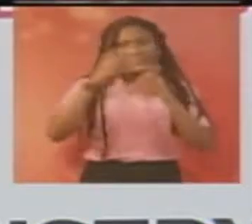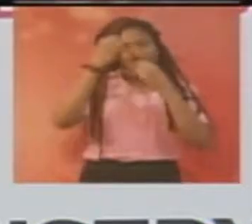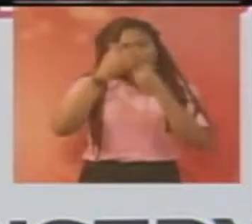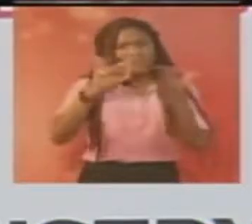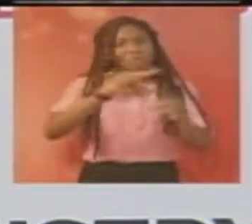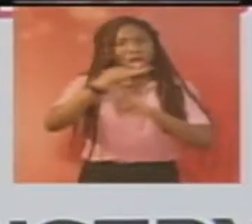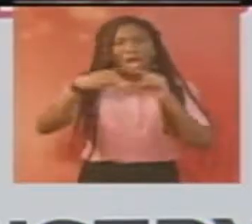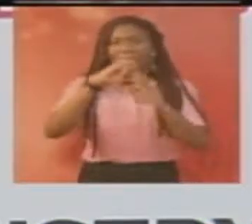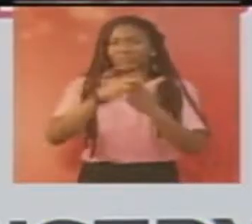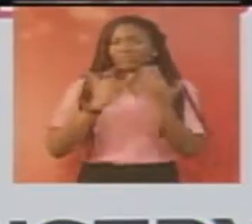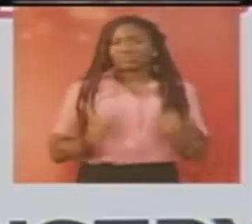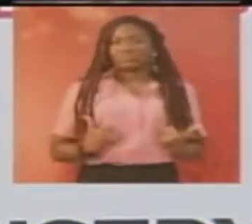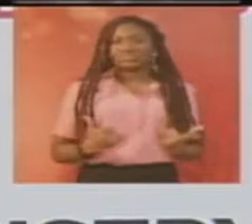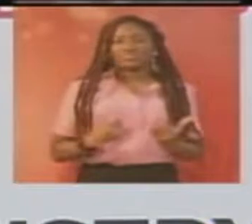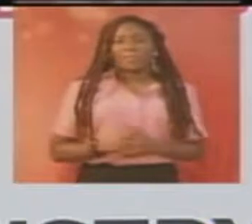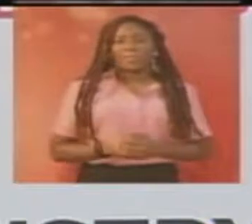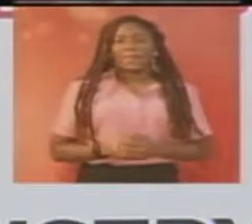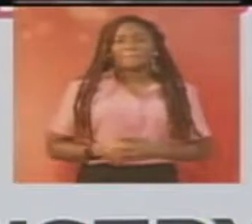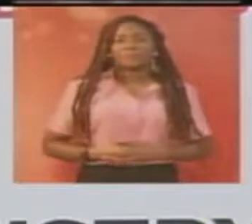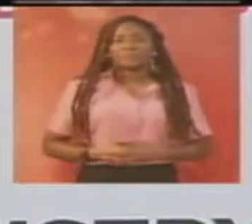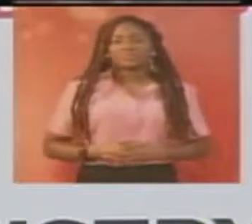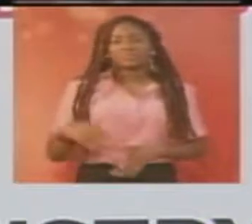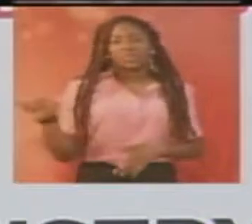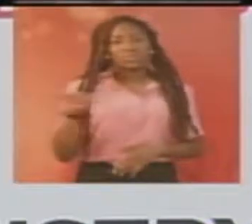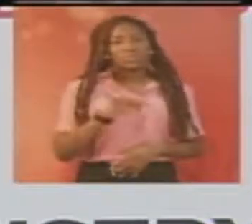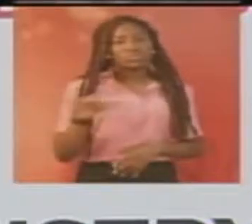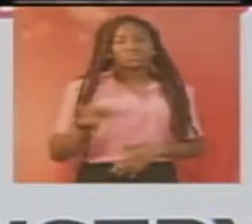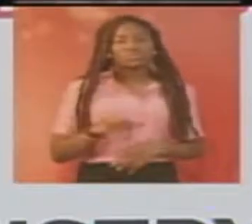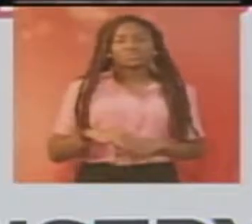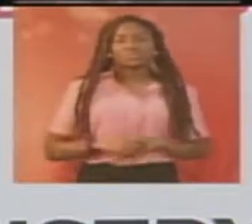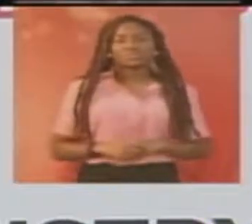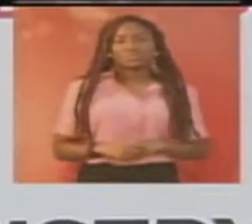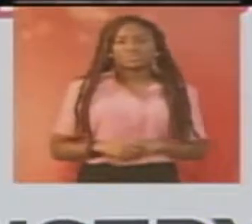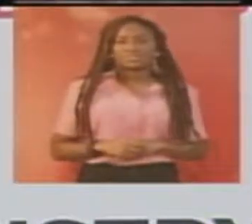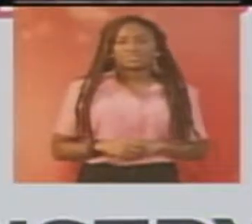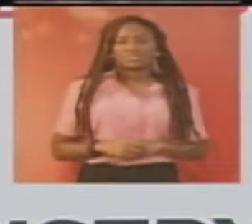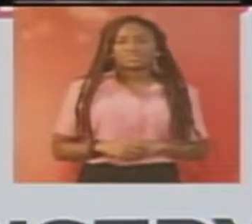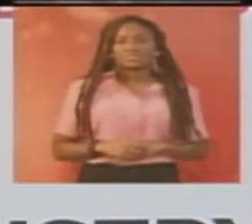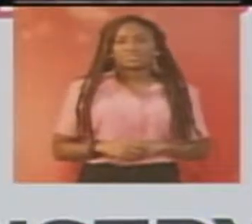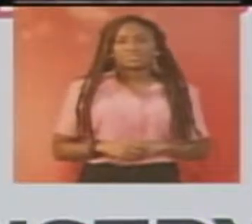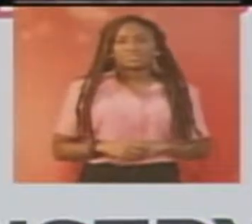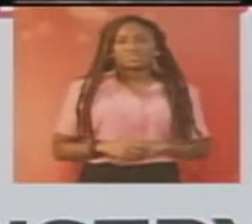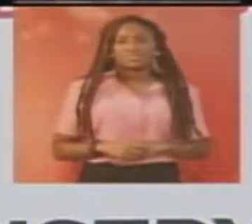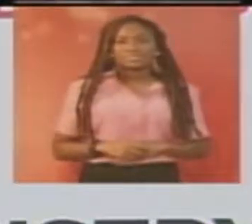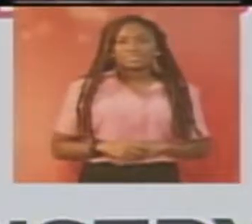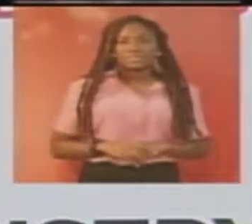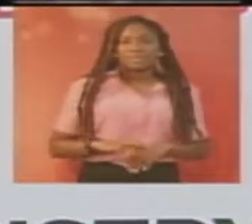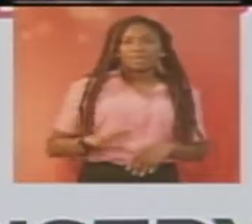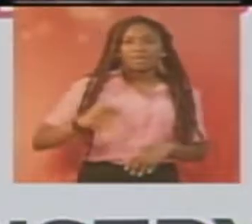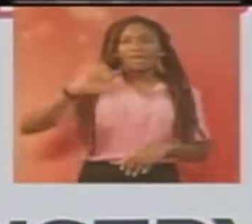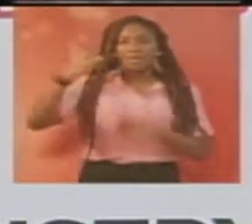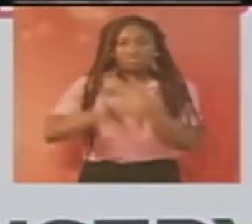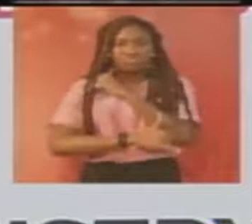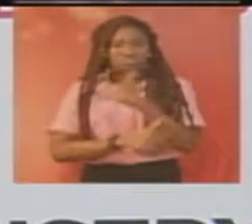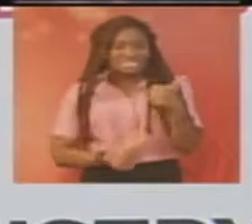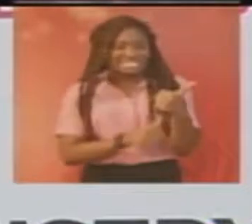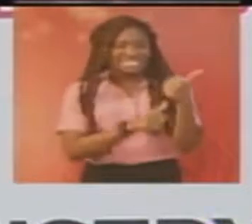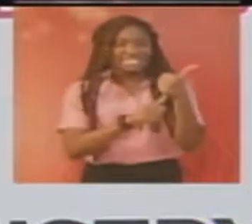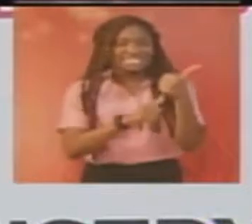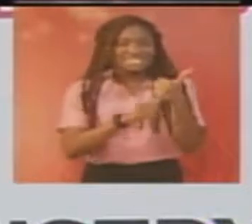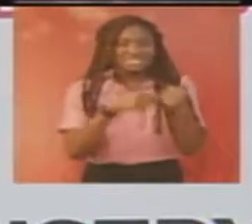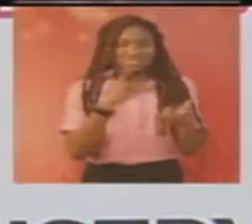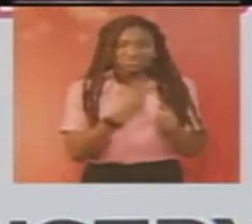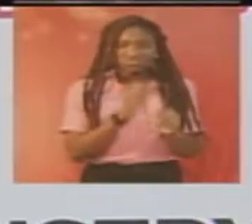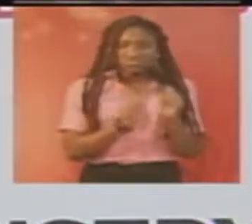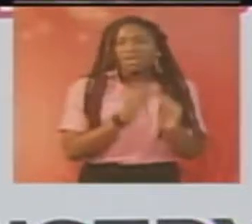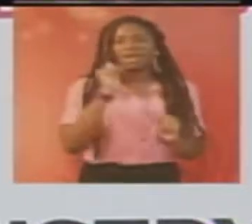those at this point in time. Similarly, the foreign aid and the numbers of